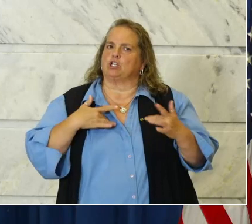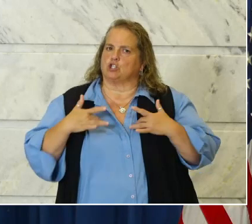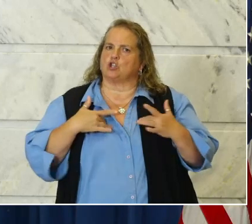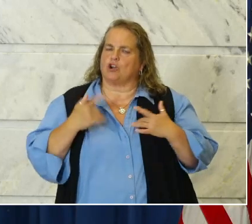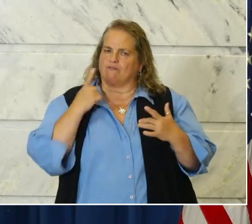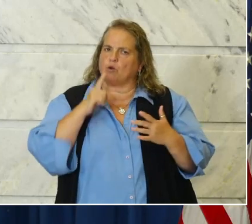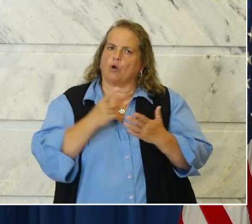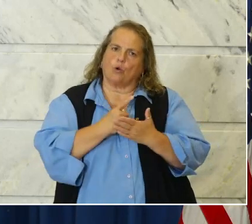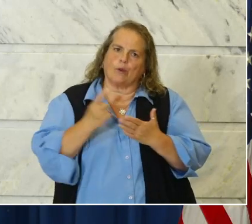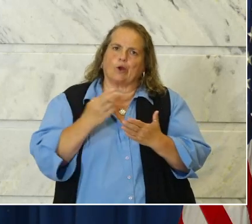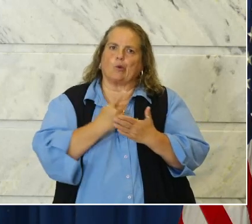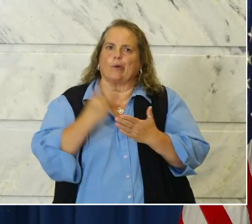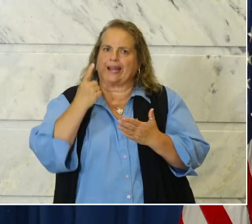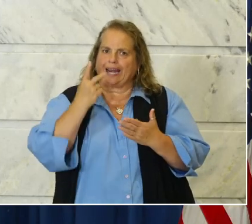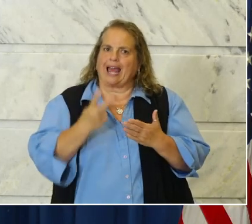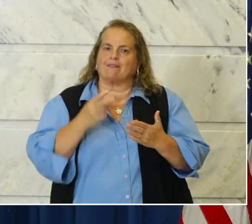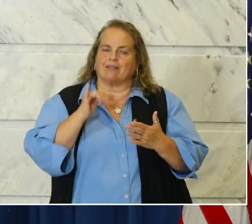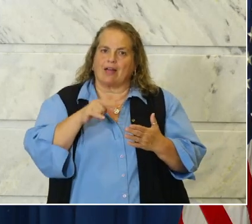to be